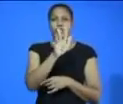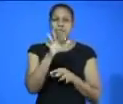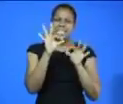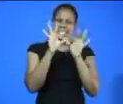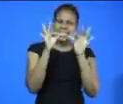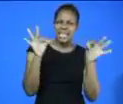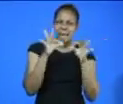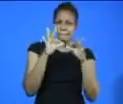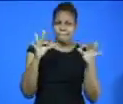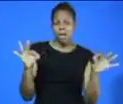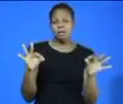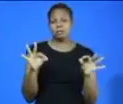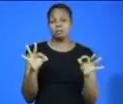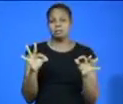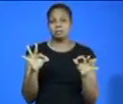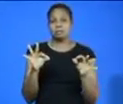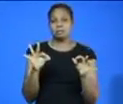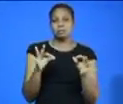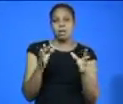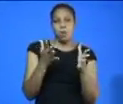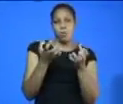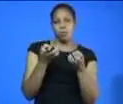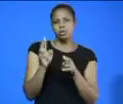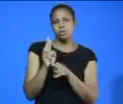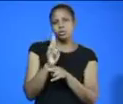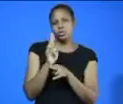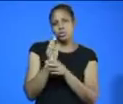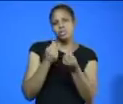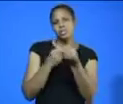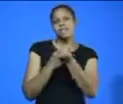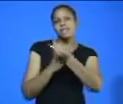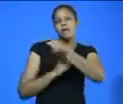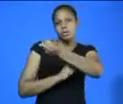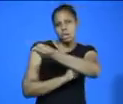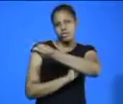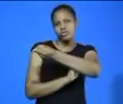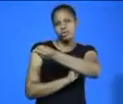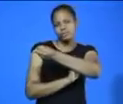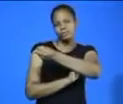three statements I'd like to use as a foundation.